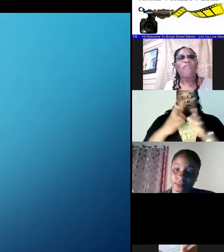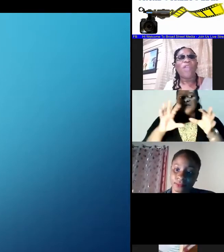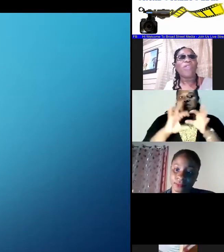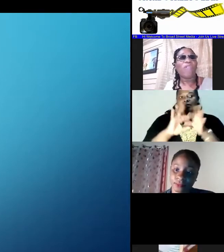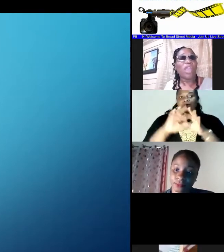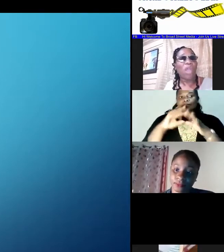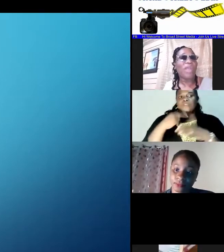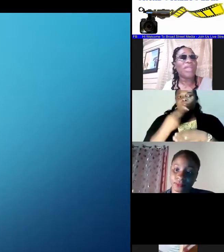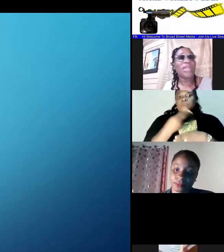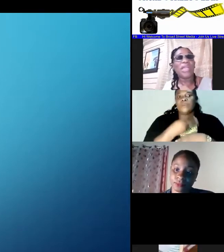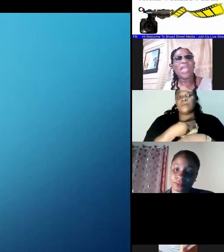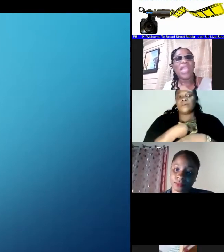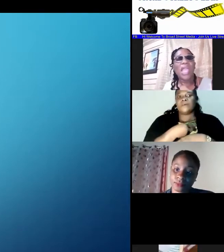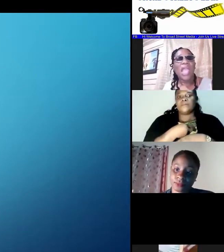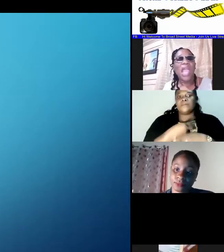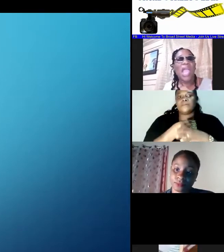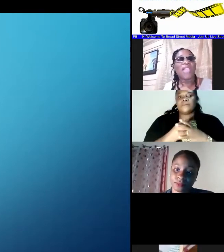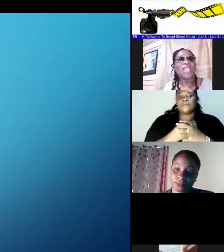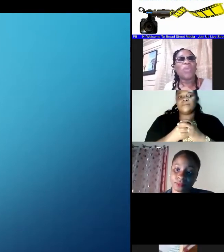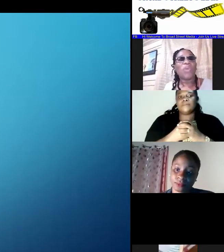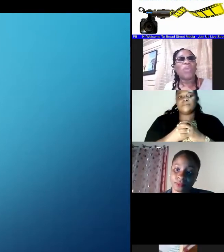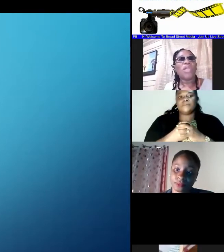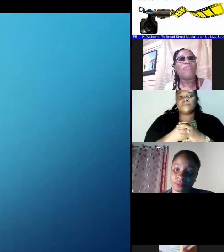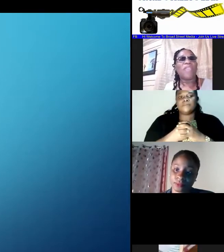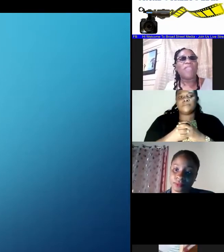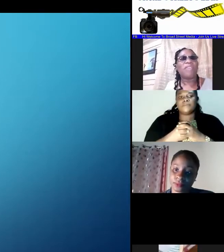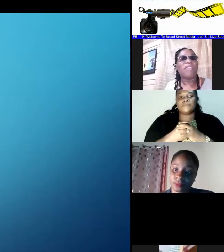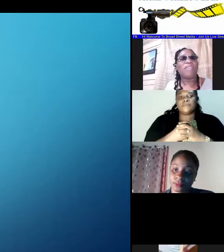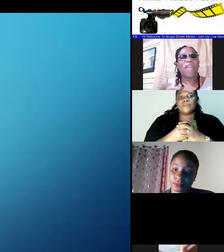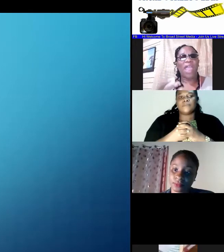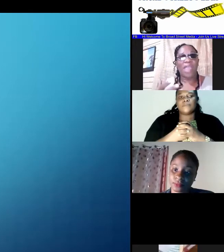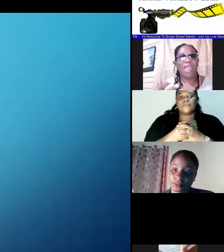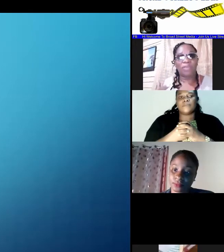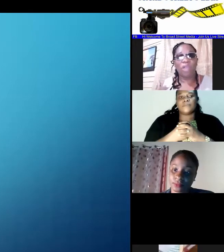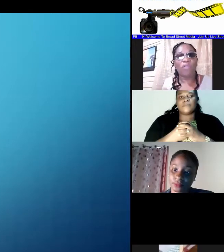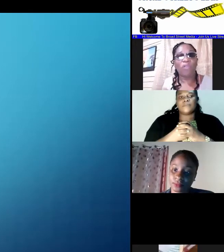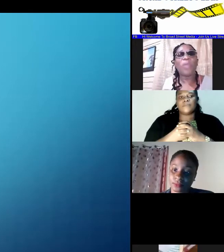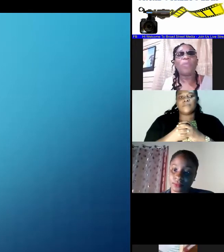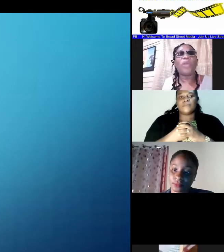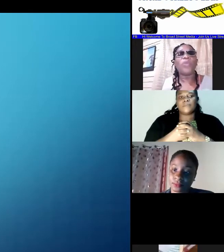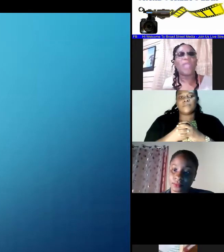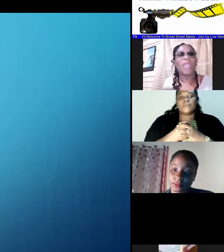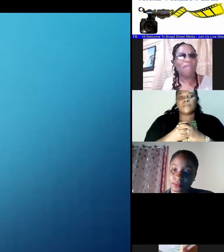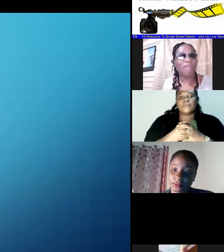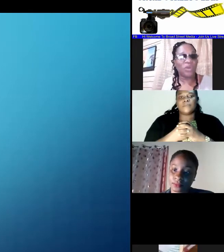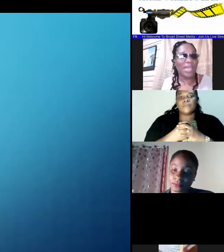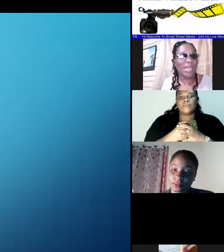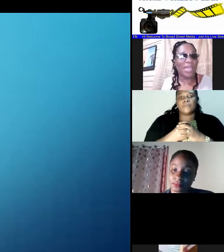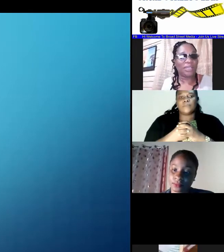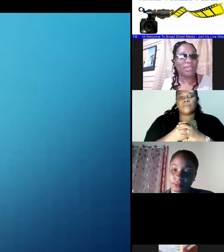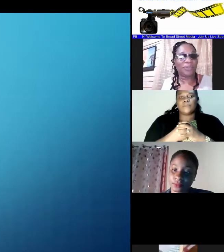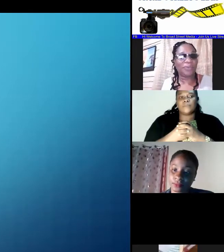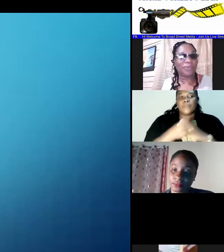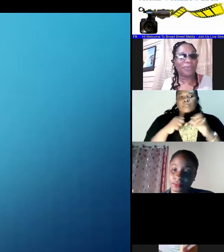For the record, I just want to feel the vibe of our people we have tonight.